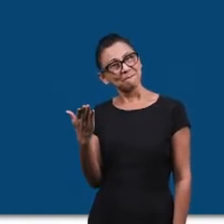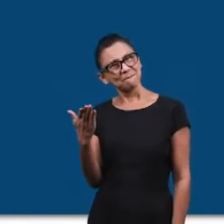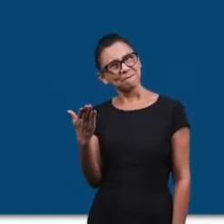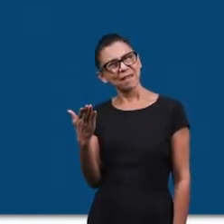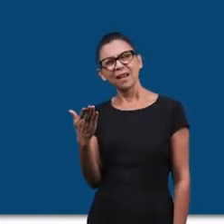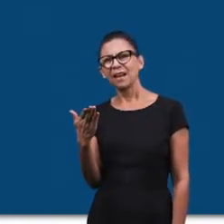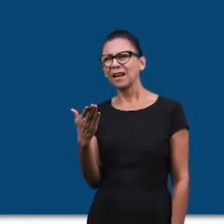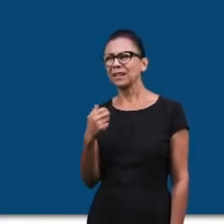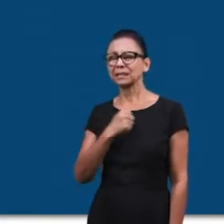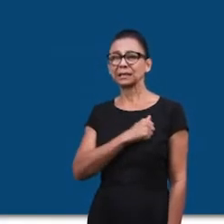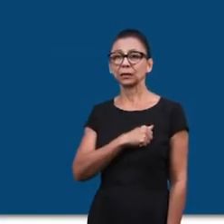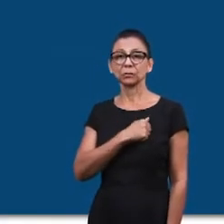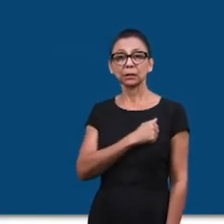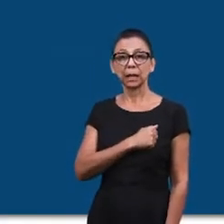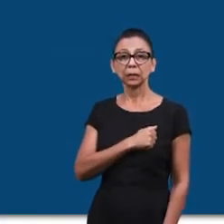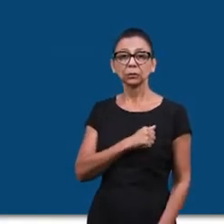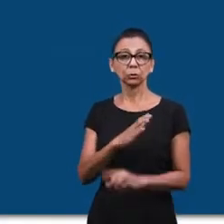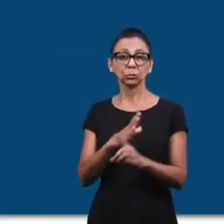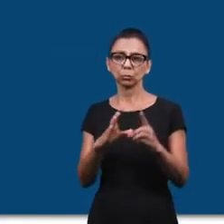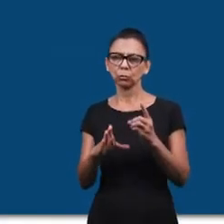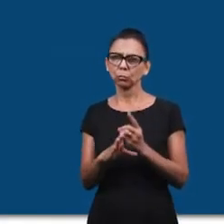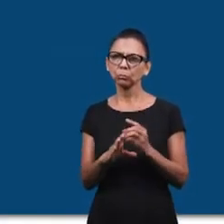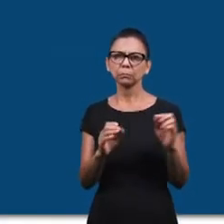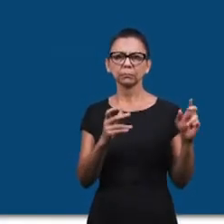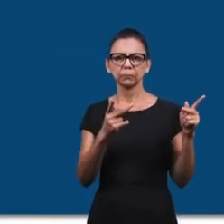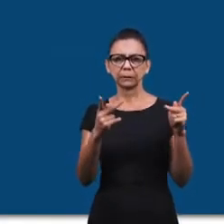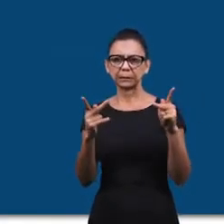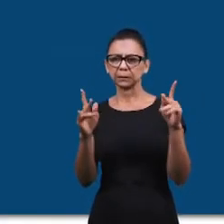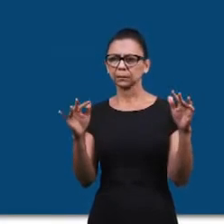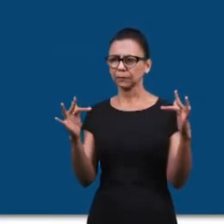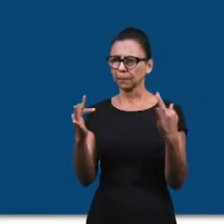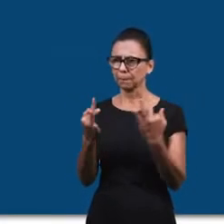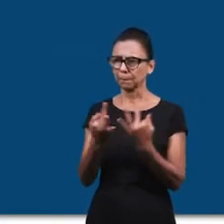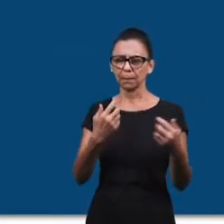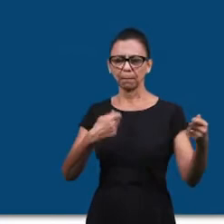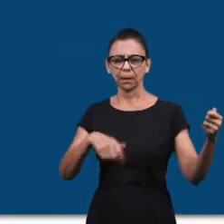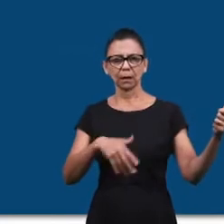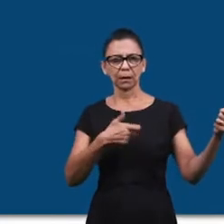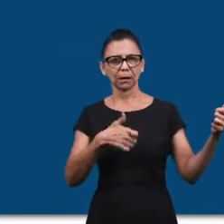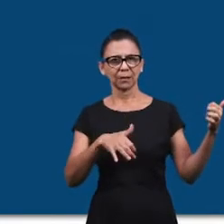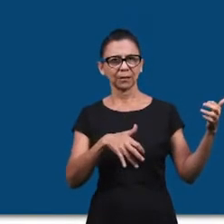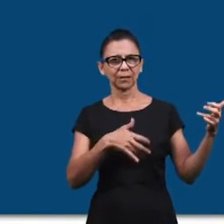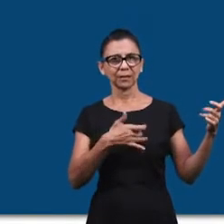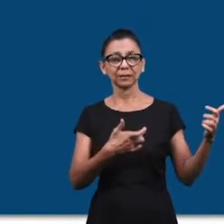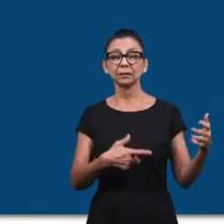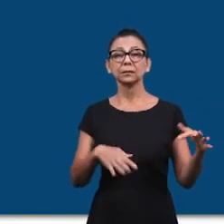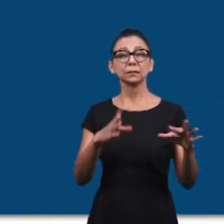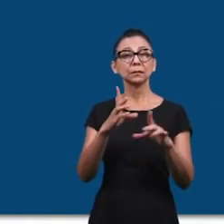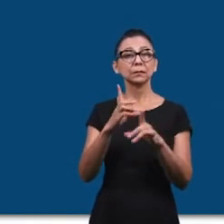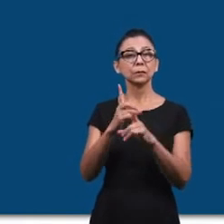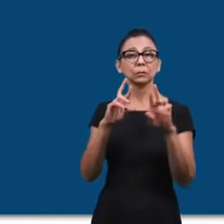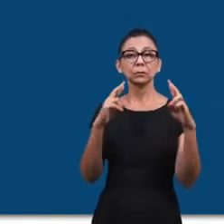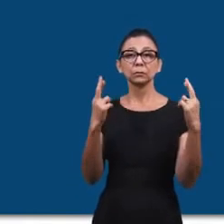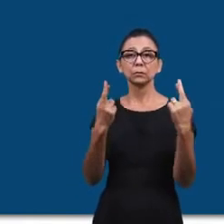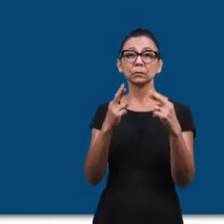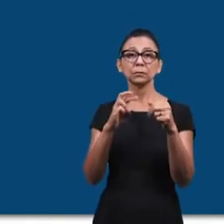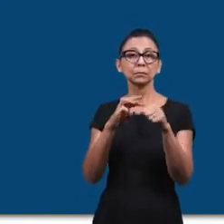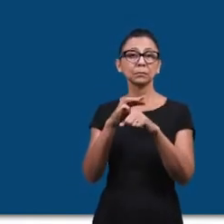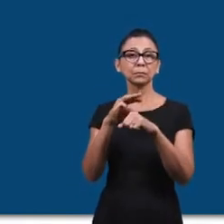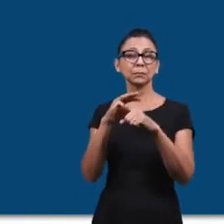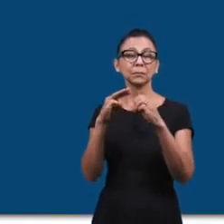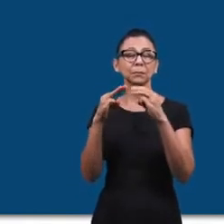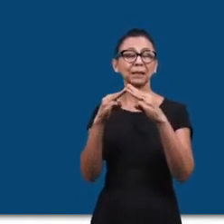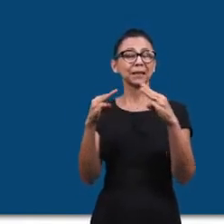and for this reason we miss each other greatly. We have felt the lack of churches, services in the church, and the visits to the homes